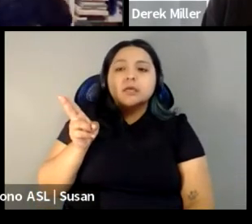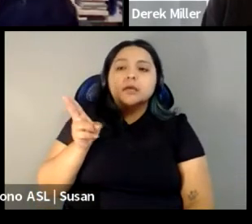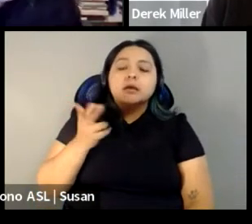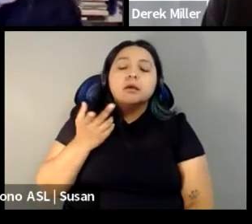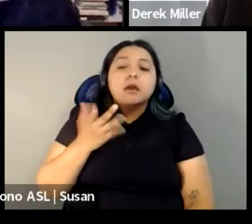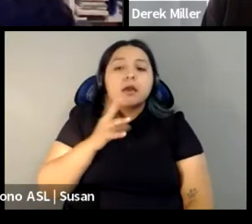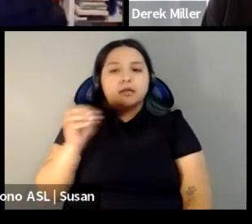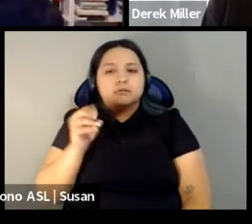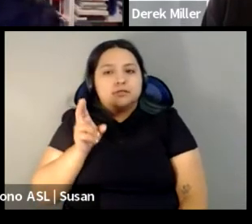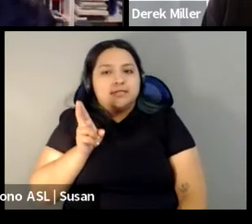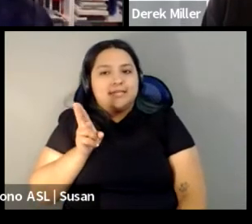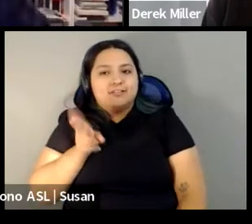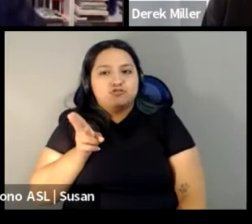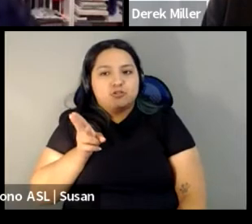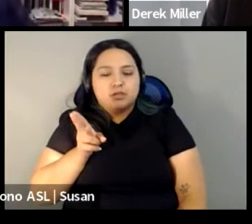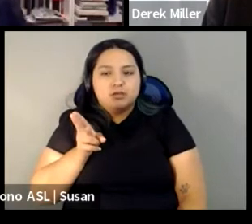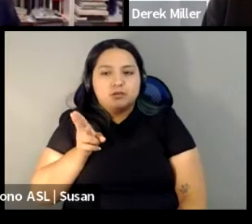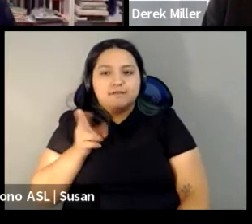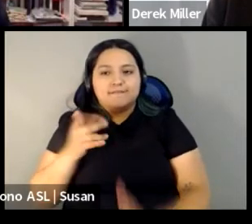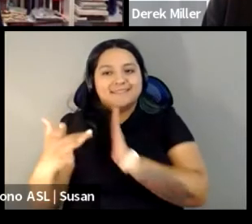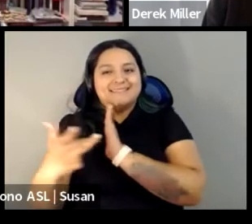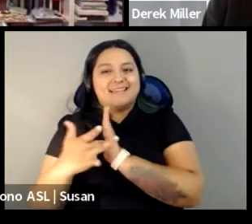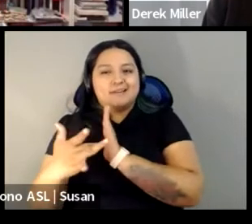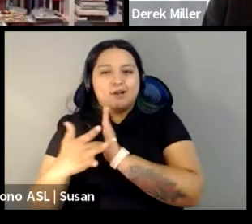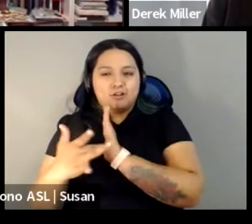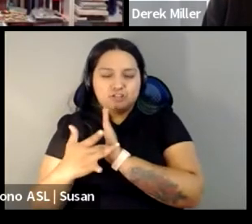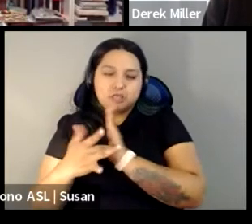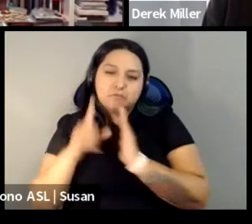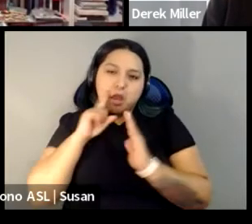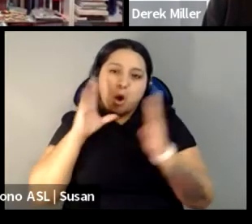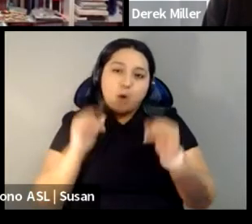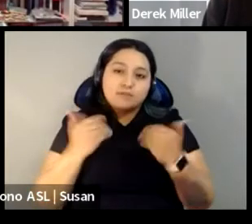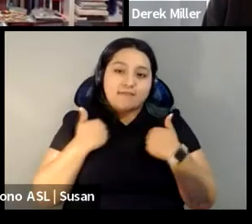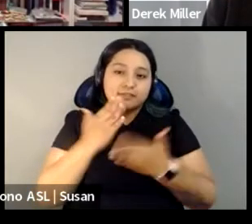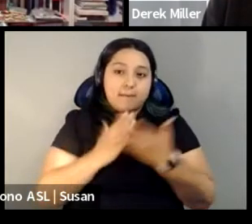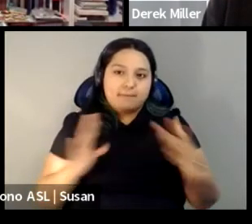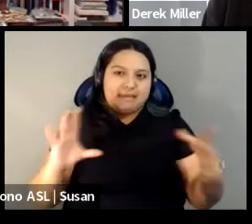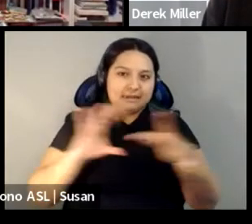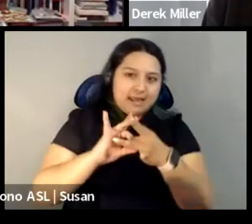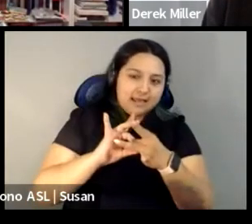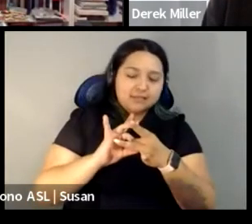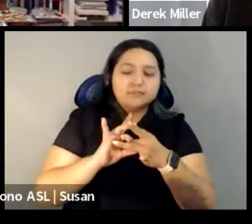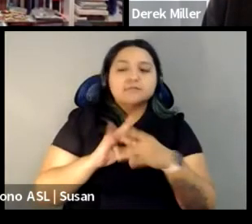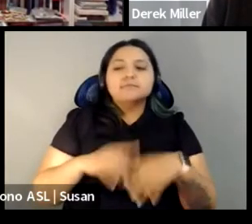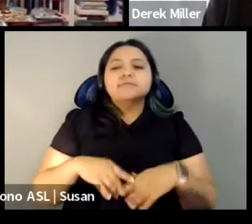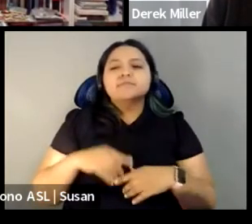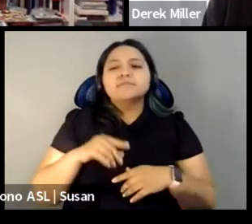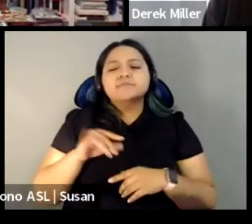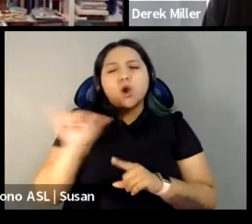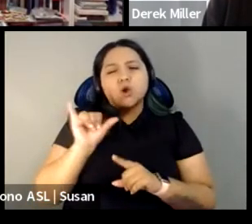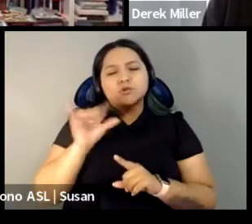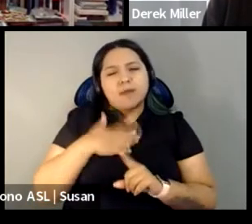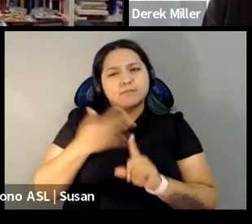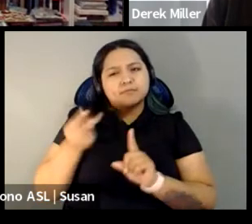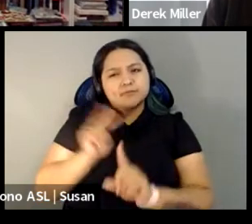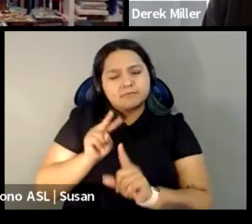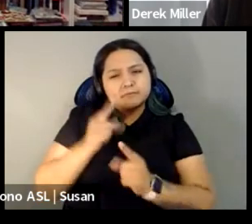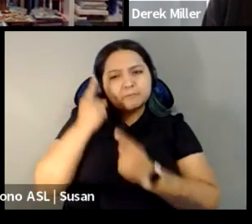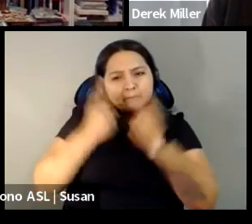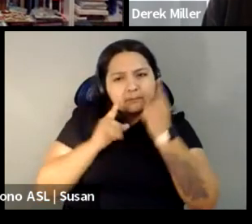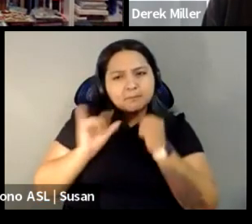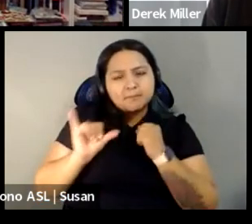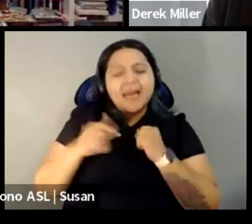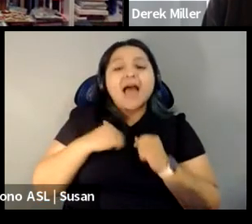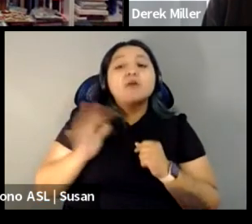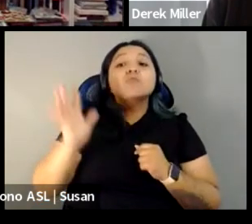the history of technology. And then I also have some thoughts about it as someone who once upon a time practiced copyright